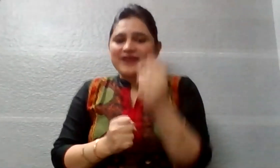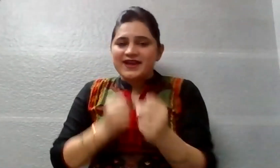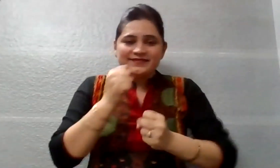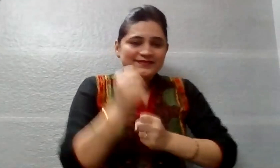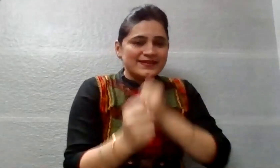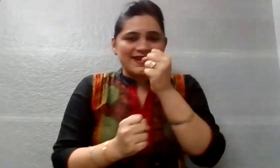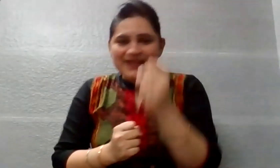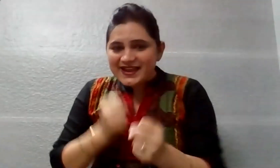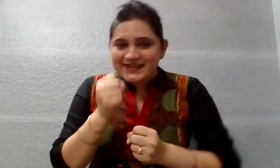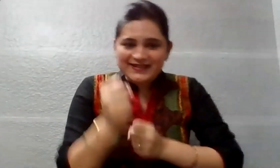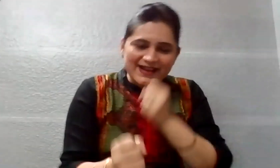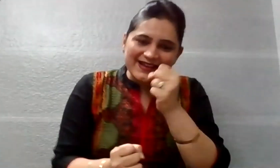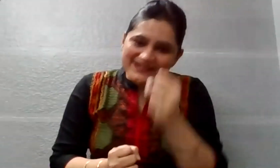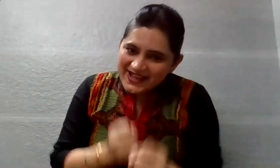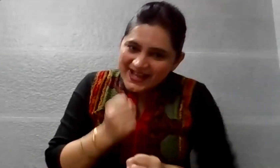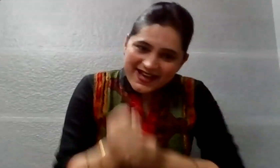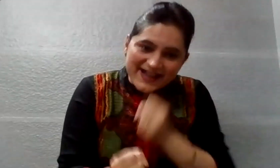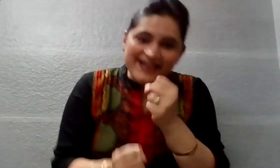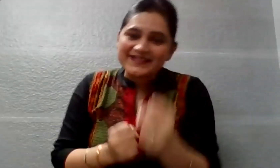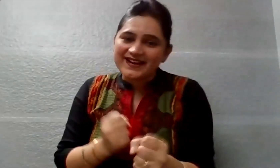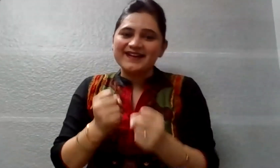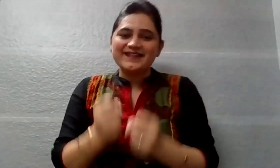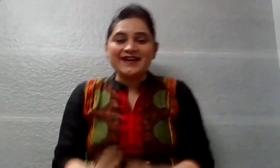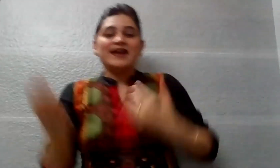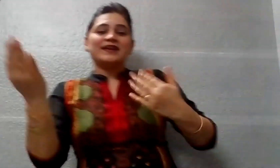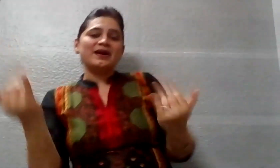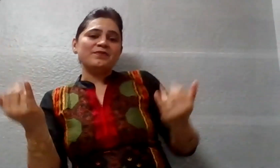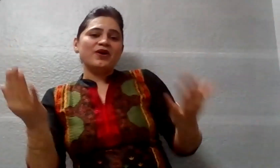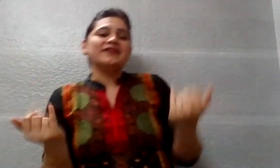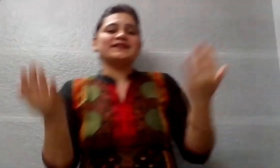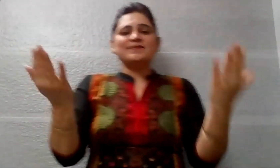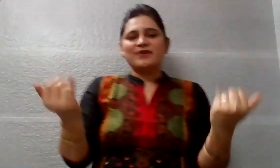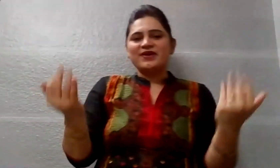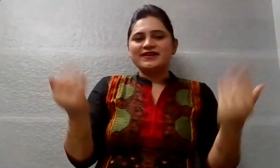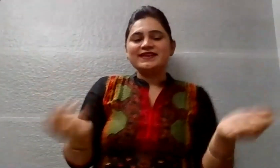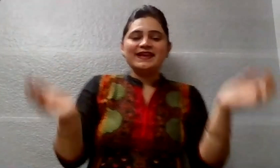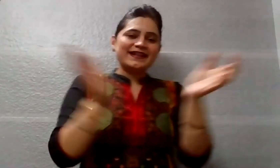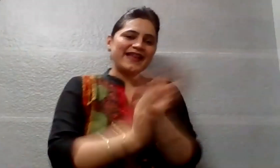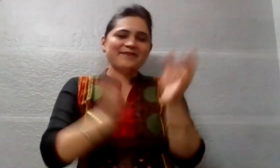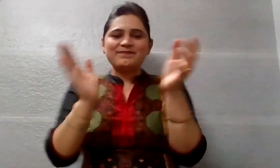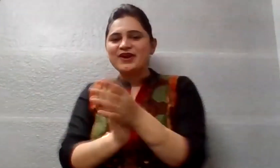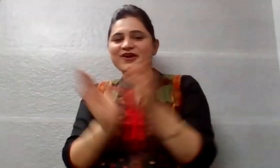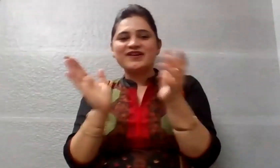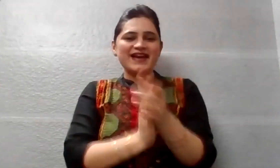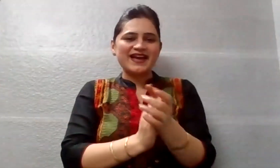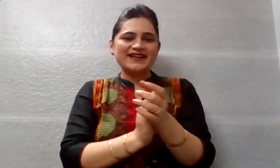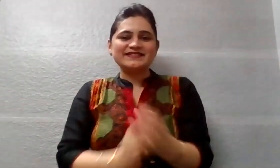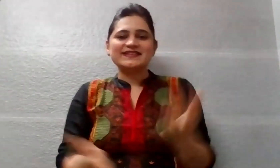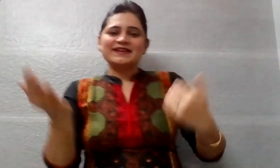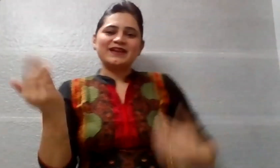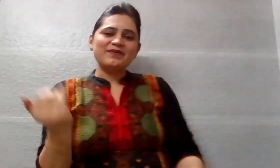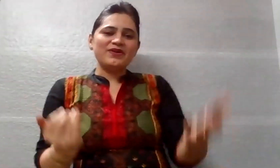run like a tiger. Come on, come on, clap your